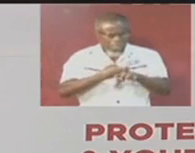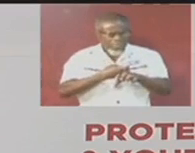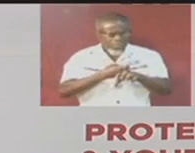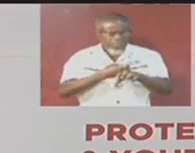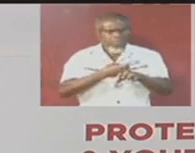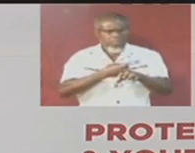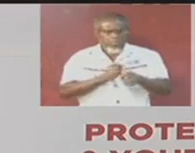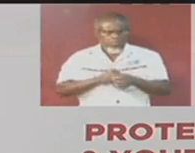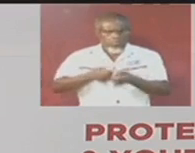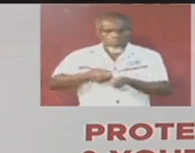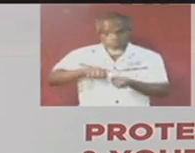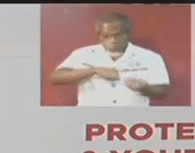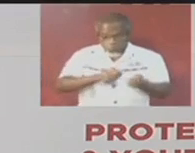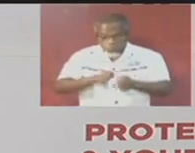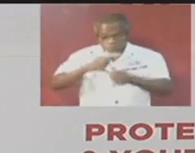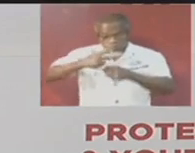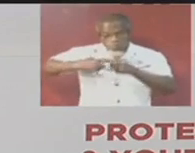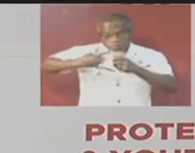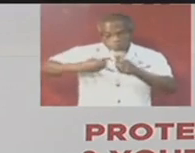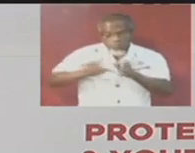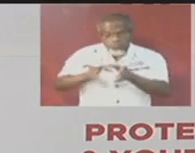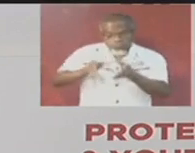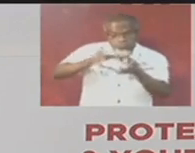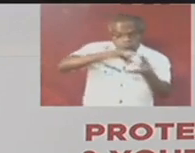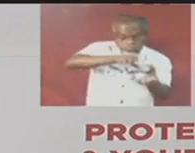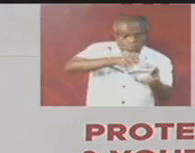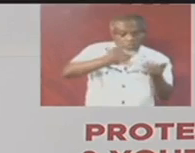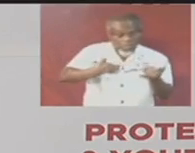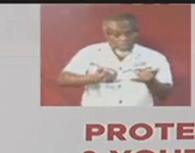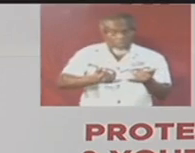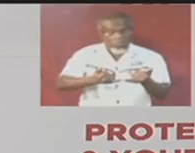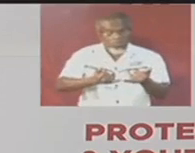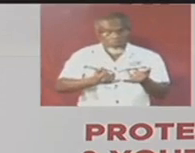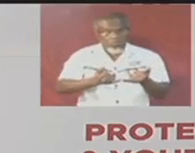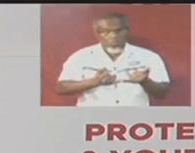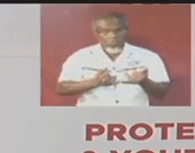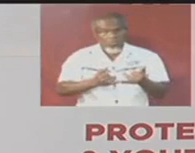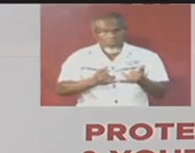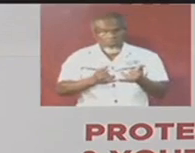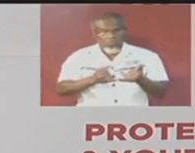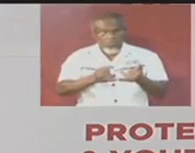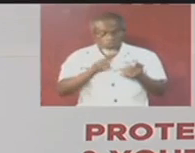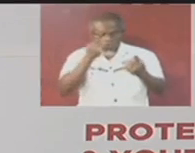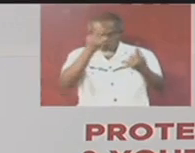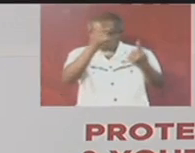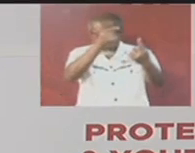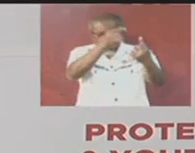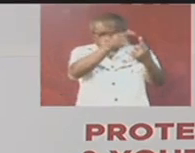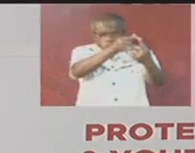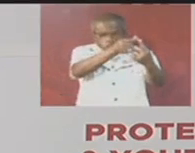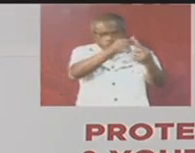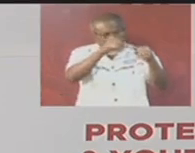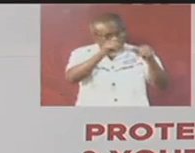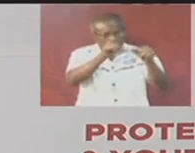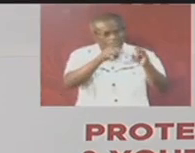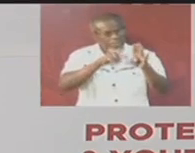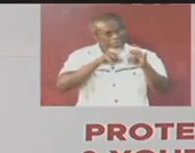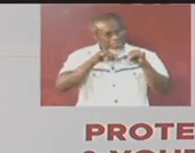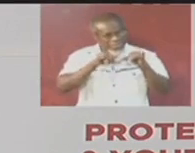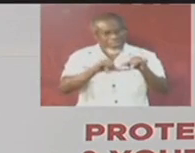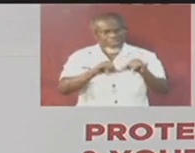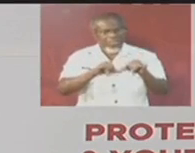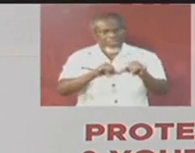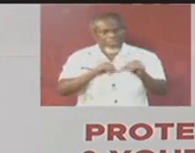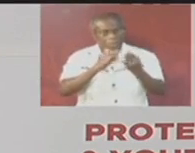The target right now is the same as it has always been for delivery in October 2022.